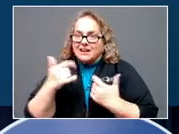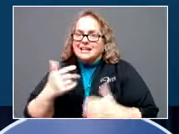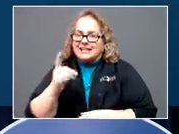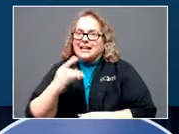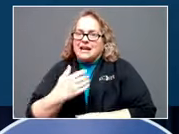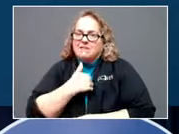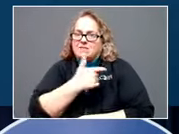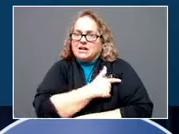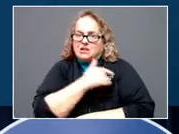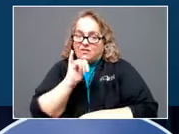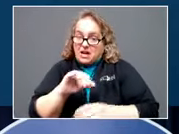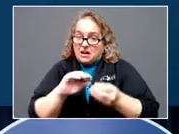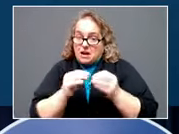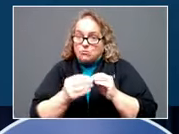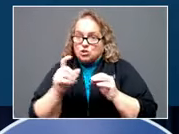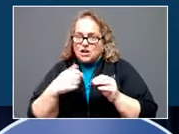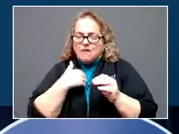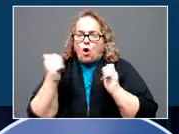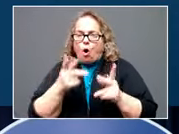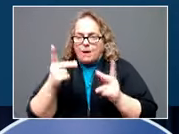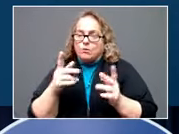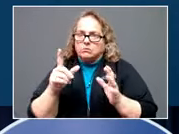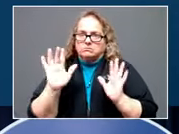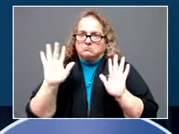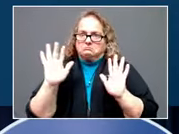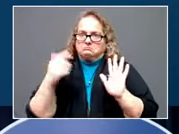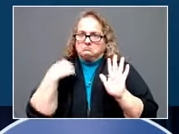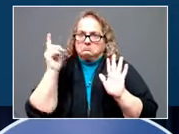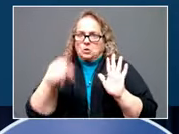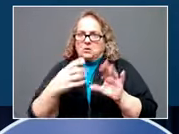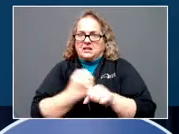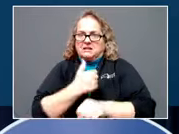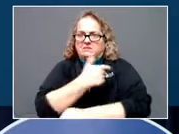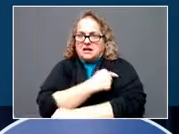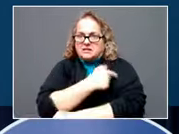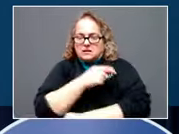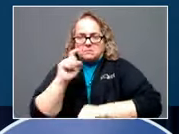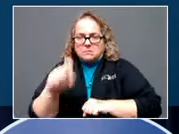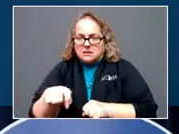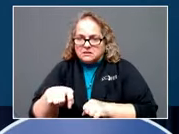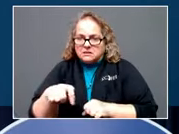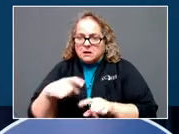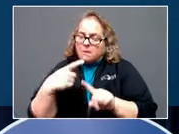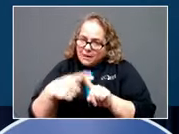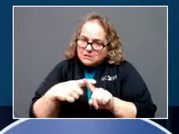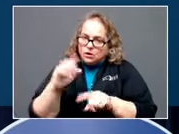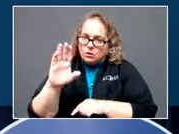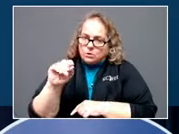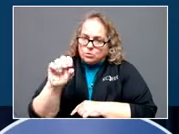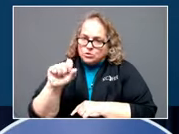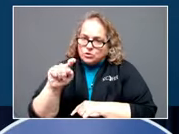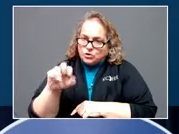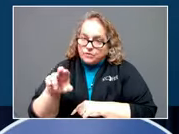should have everyone wanting to go out and get their vaccine plus their booster. So vaccines,